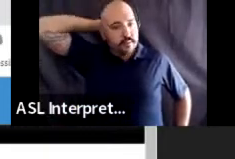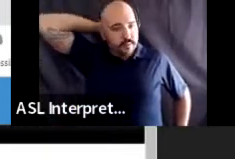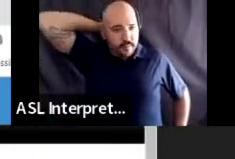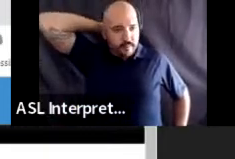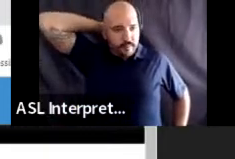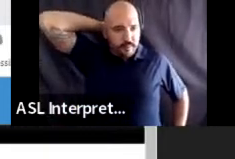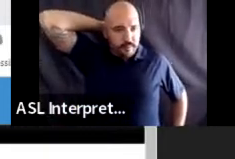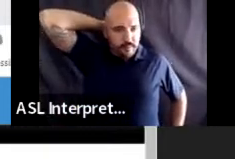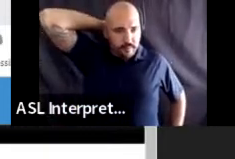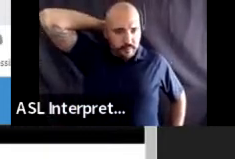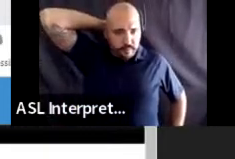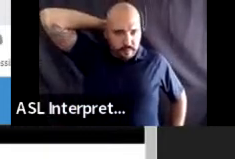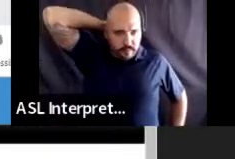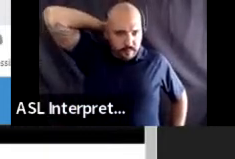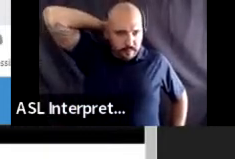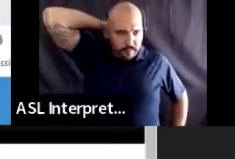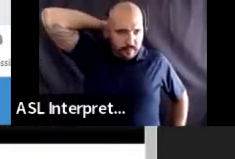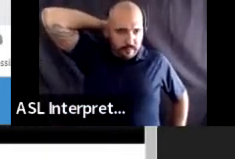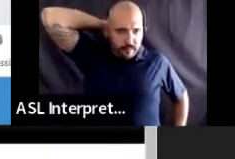edit.